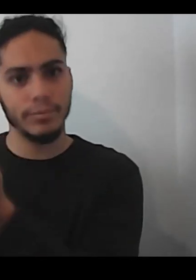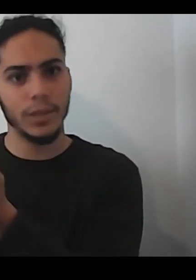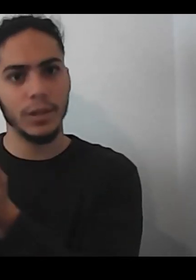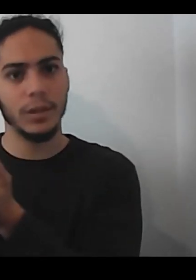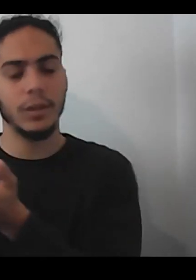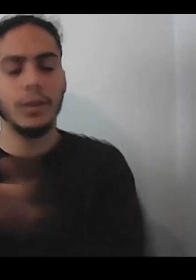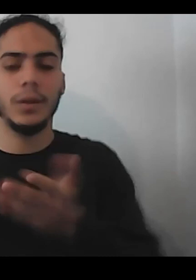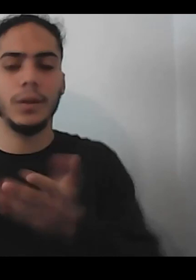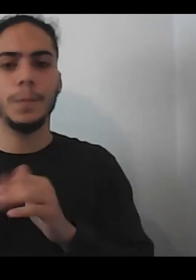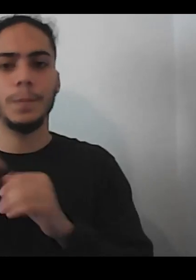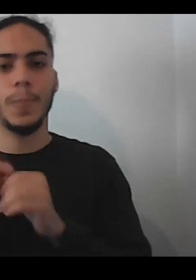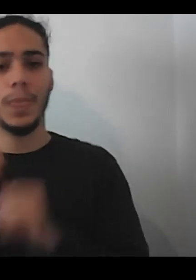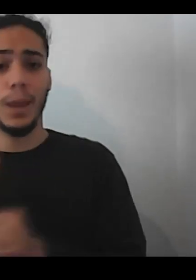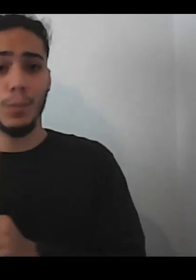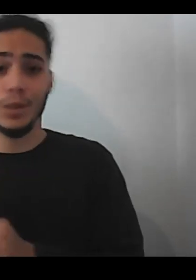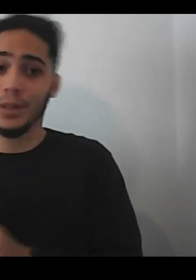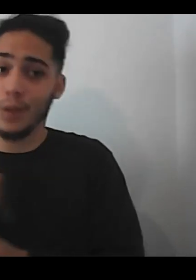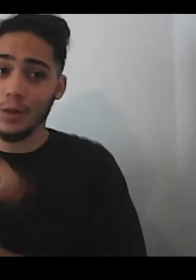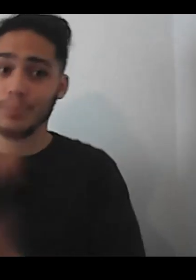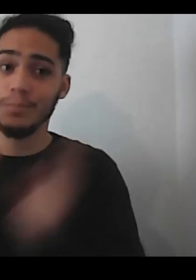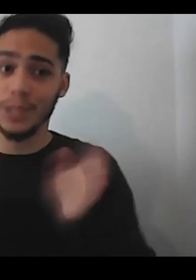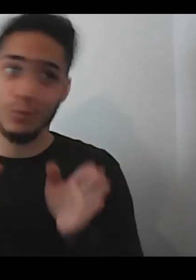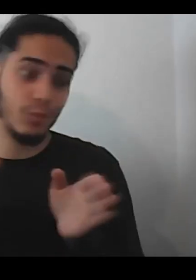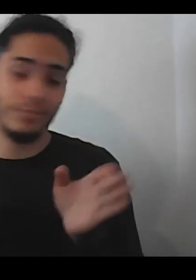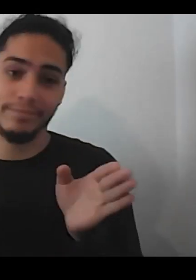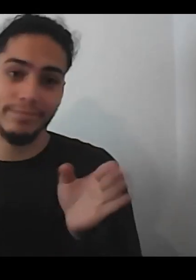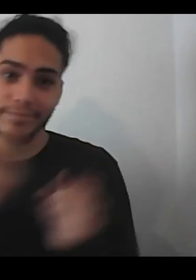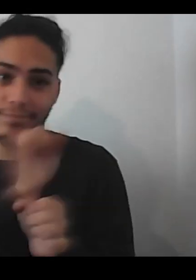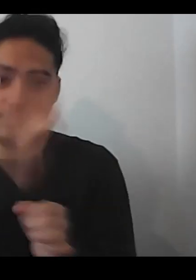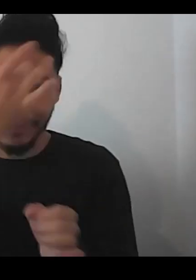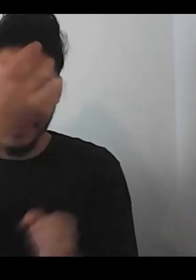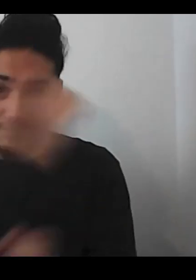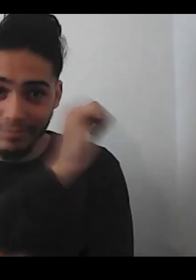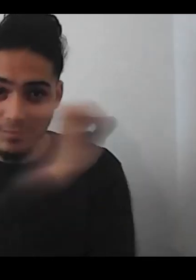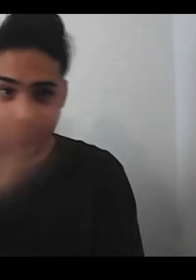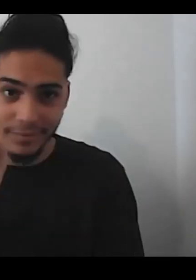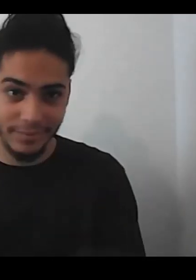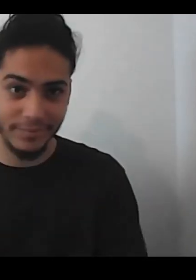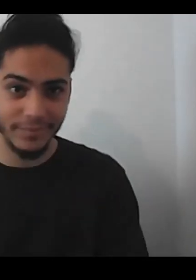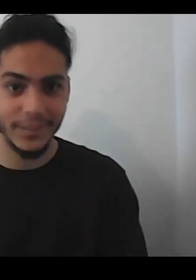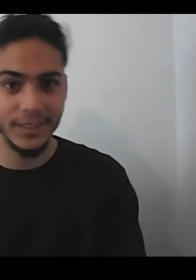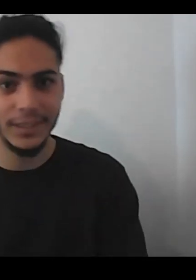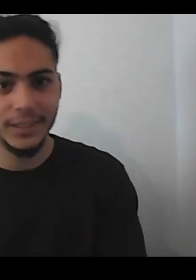And that's why we need your input during the project.